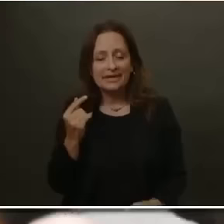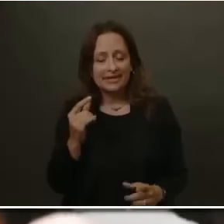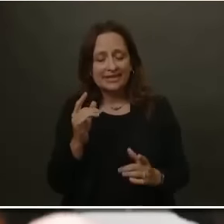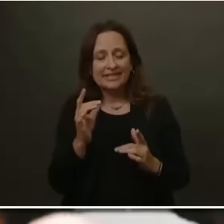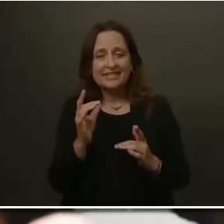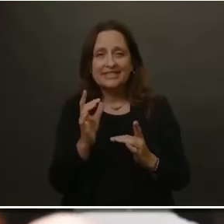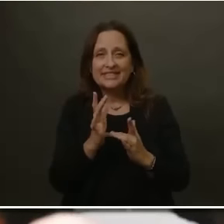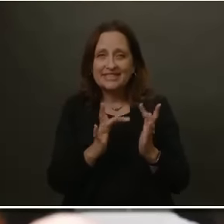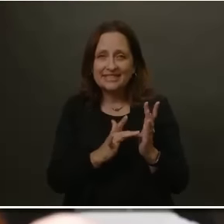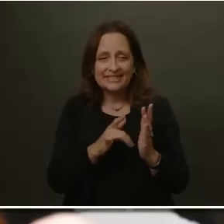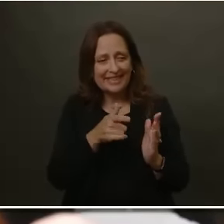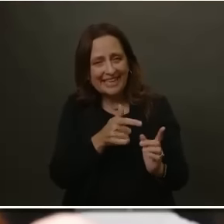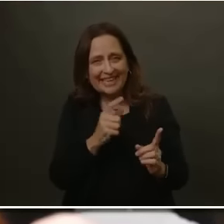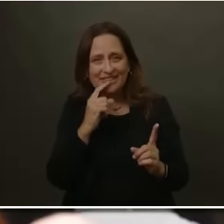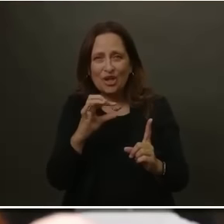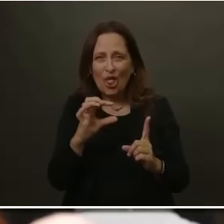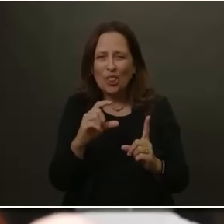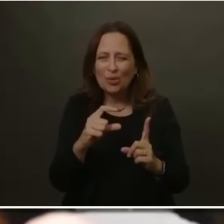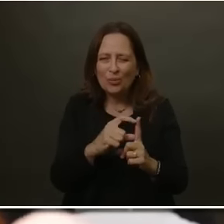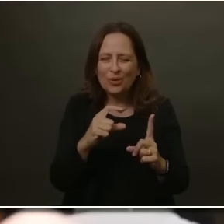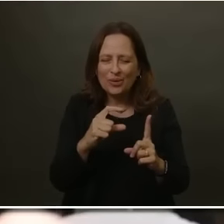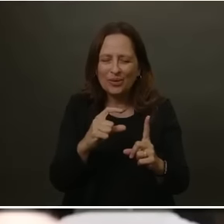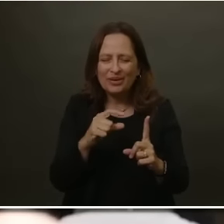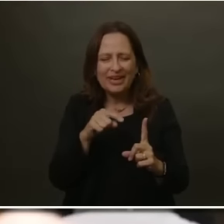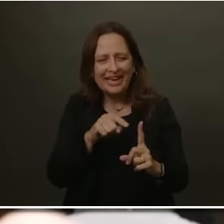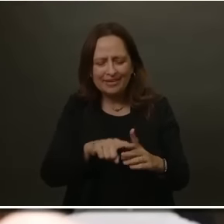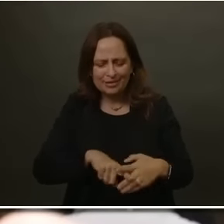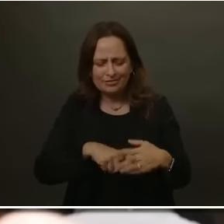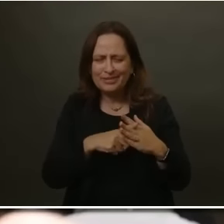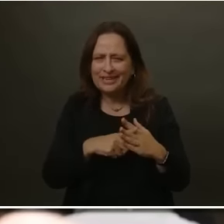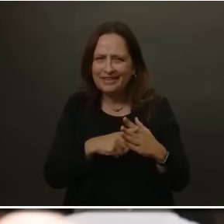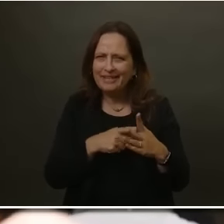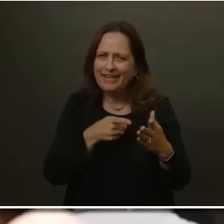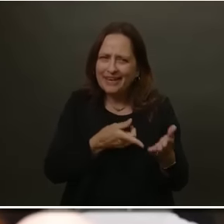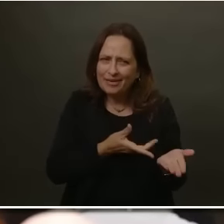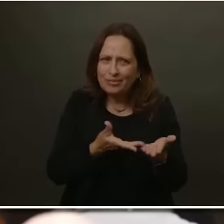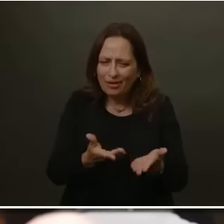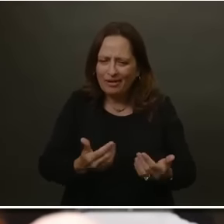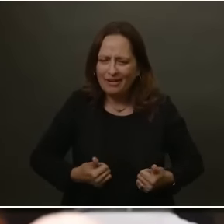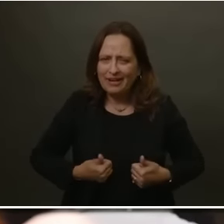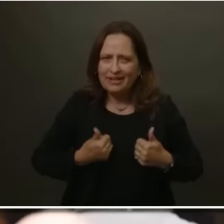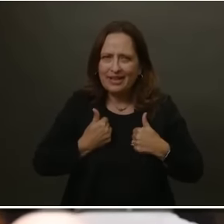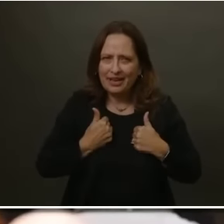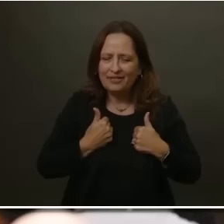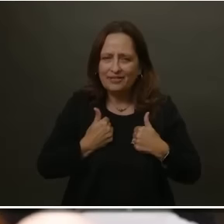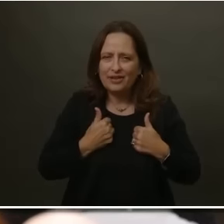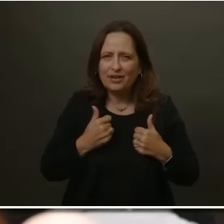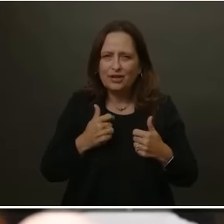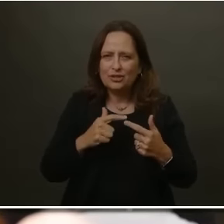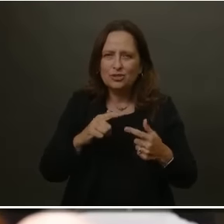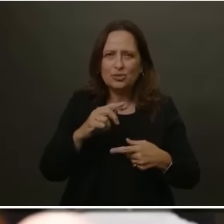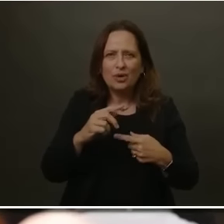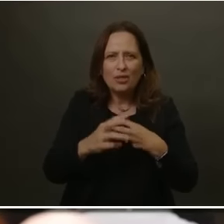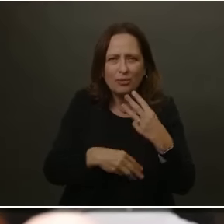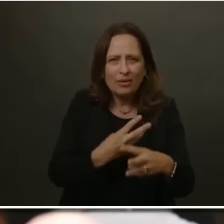came from the beginning, the one who brought life into the world. And so Lazarus is dead, but he can hear life.